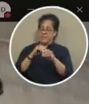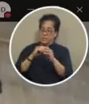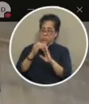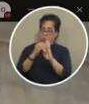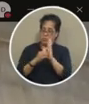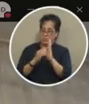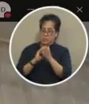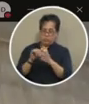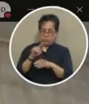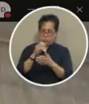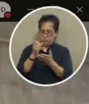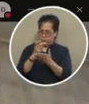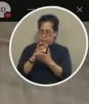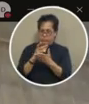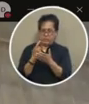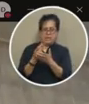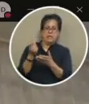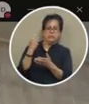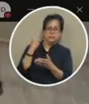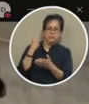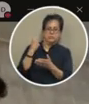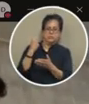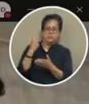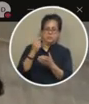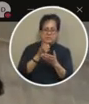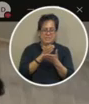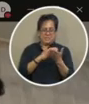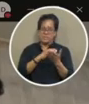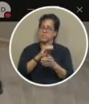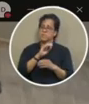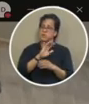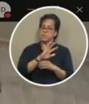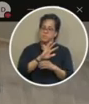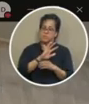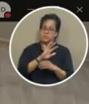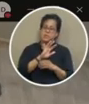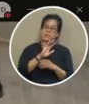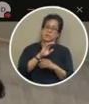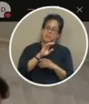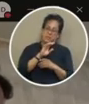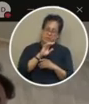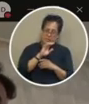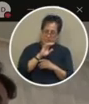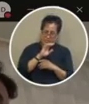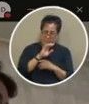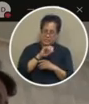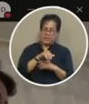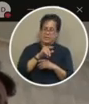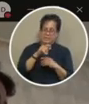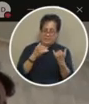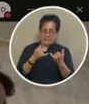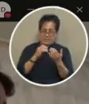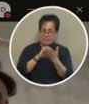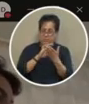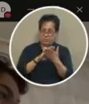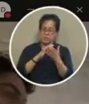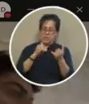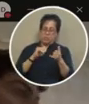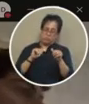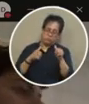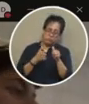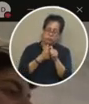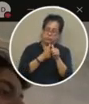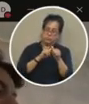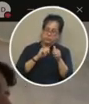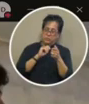that you all passed about a week ago on section 5. We are bringing this document up to speed in